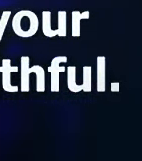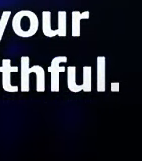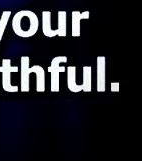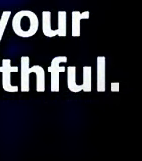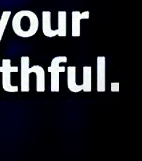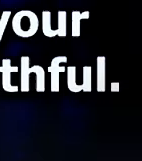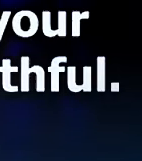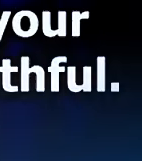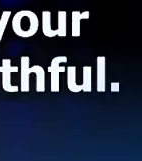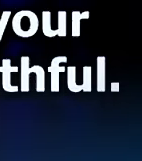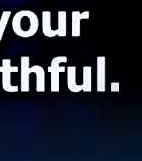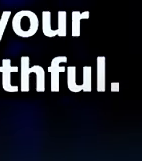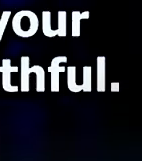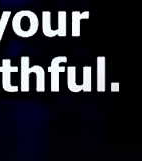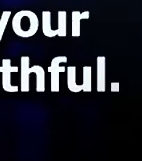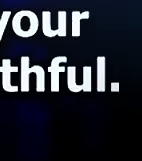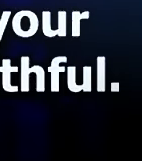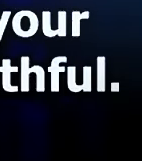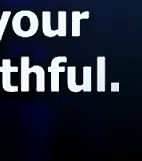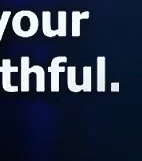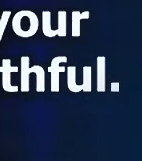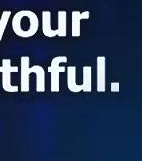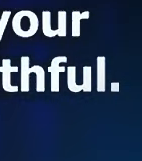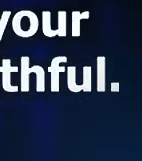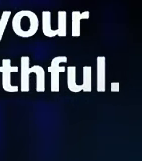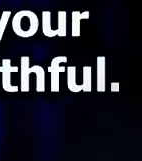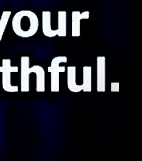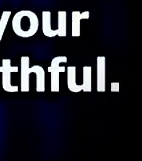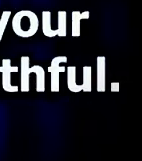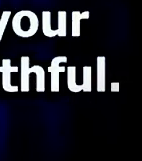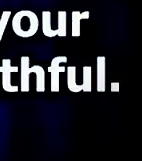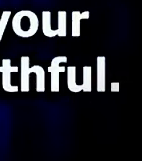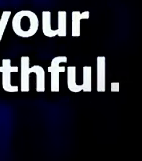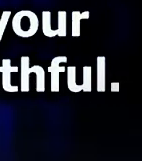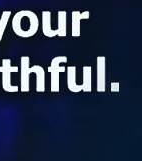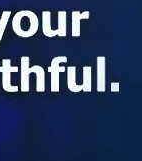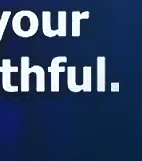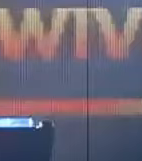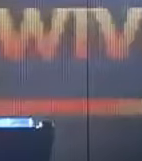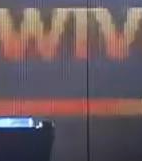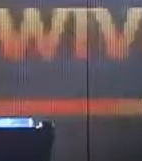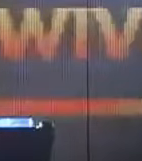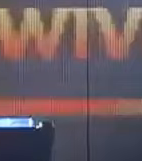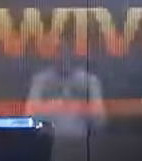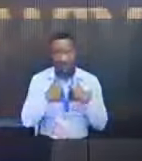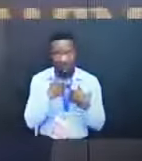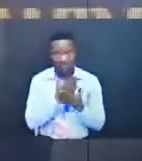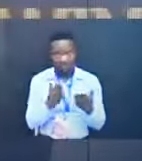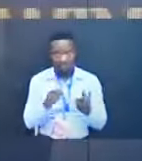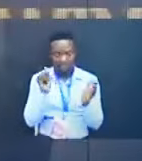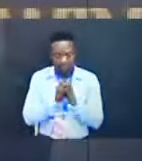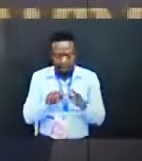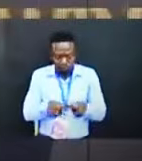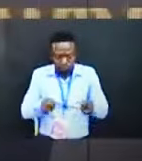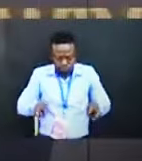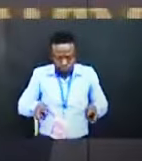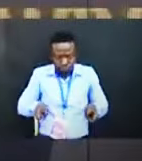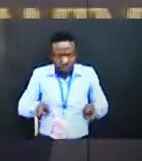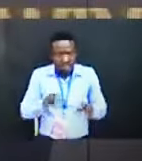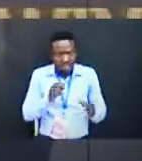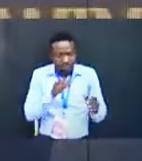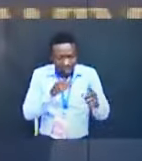break faith. When you have to hold. And it is for better, for